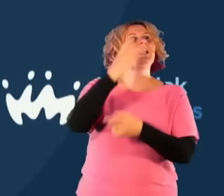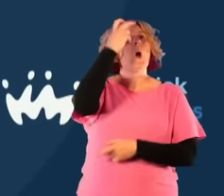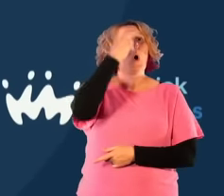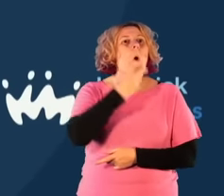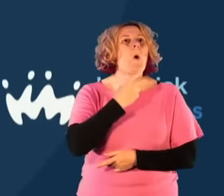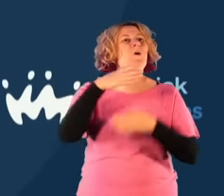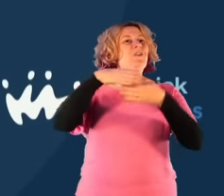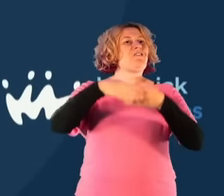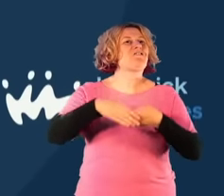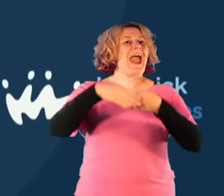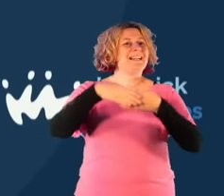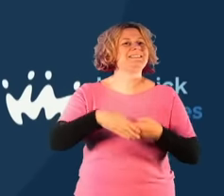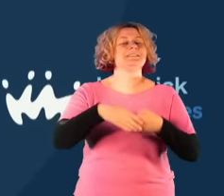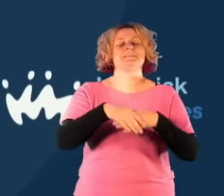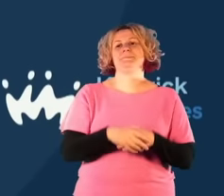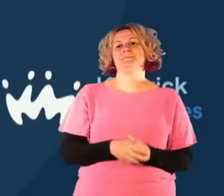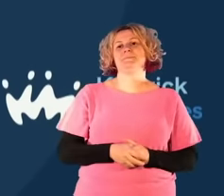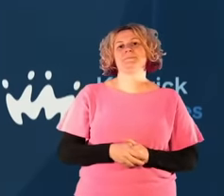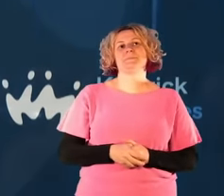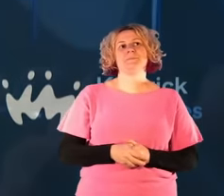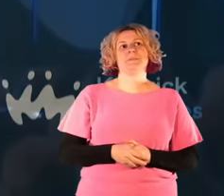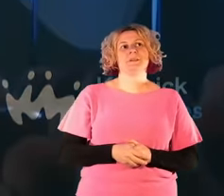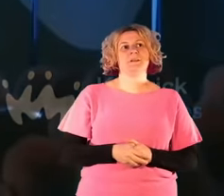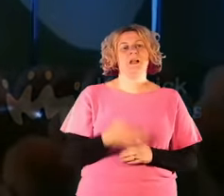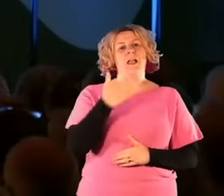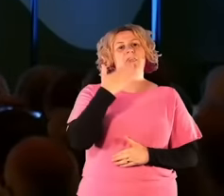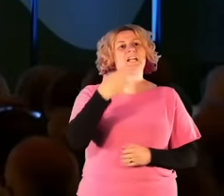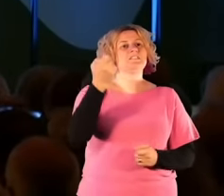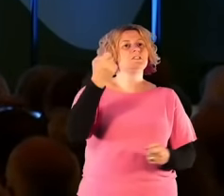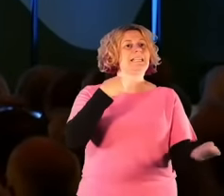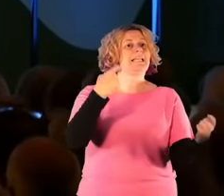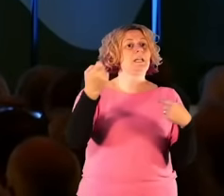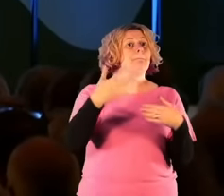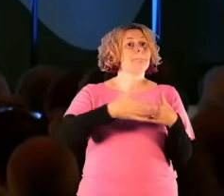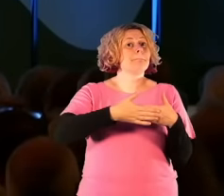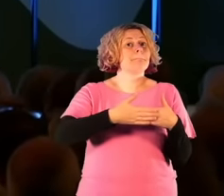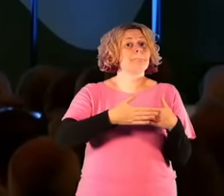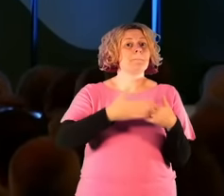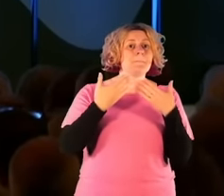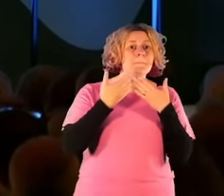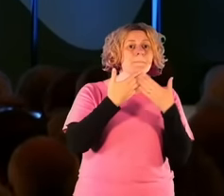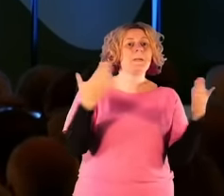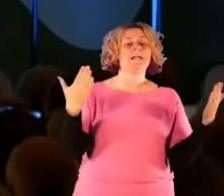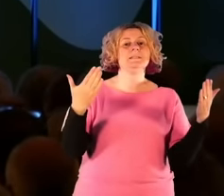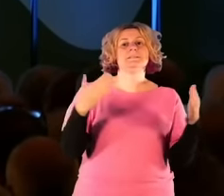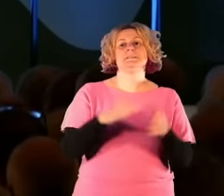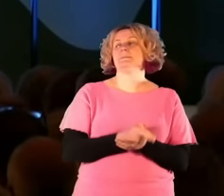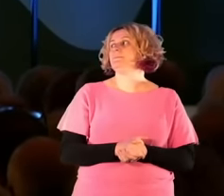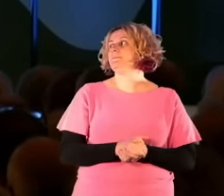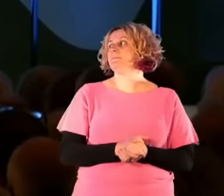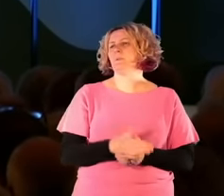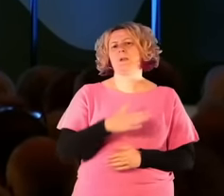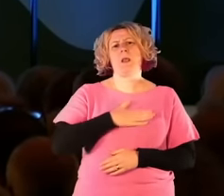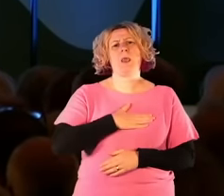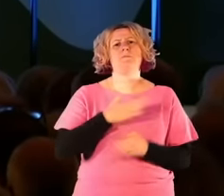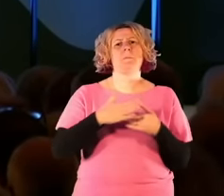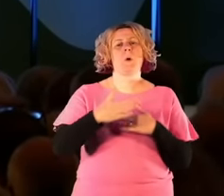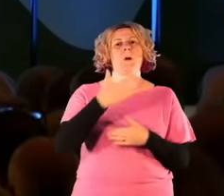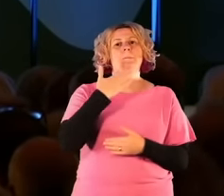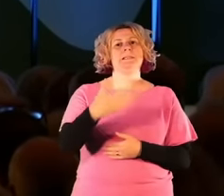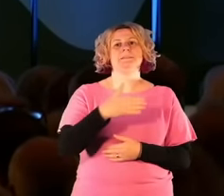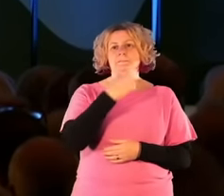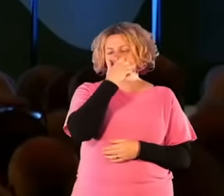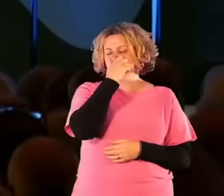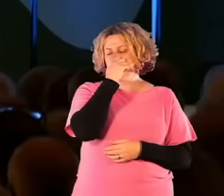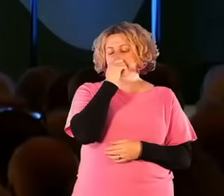at the convention. Thanks for sending those in. Do keep sending them in, particularly if you're here next week. We'd love to have some more of those. Let me just